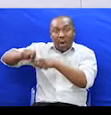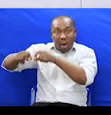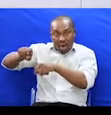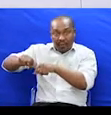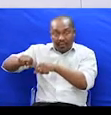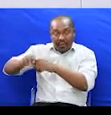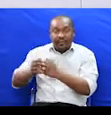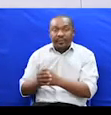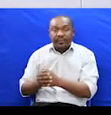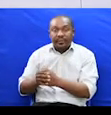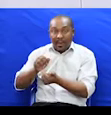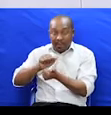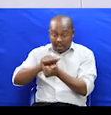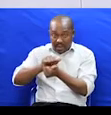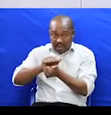properties